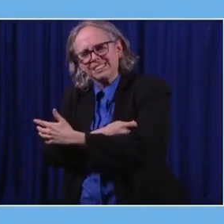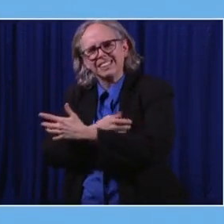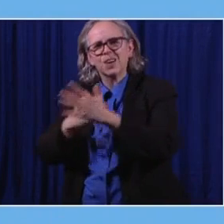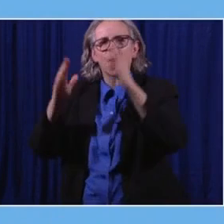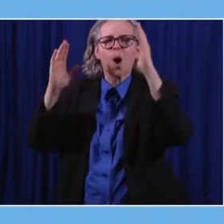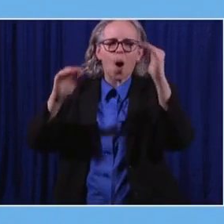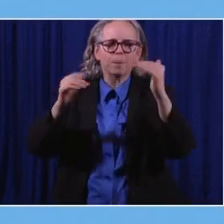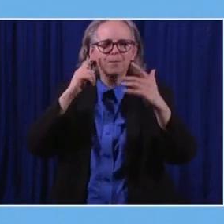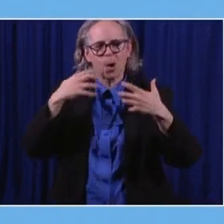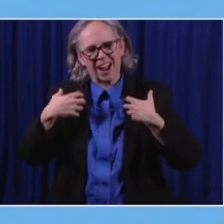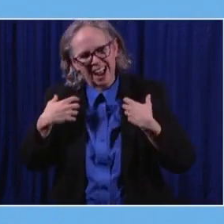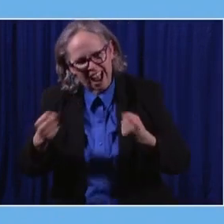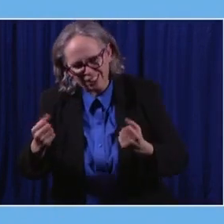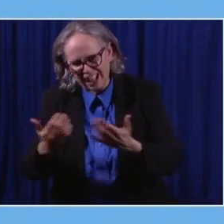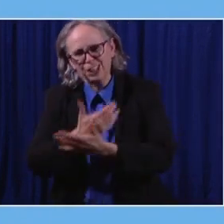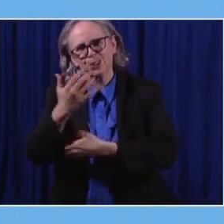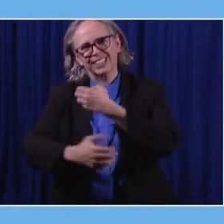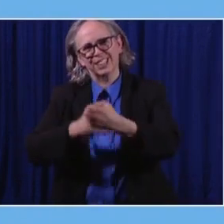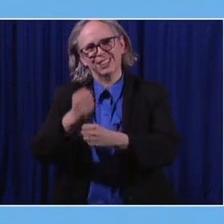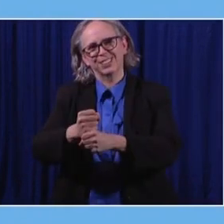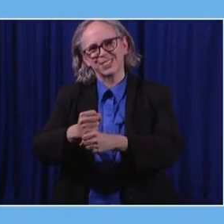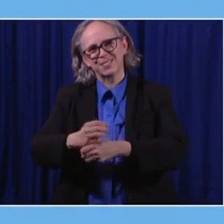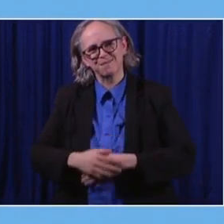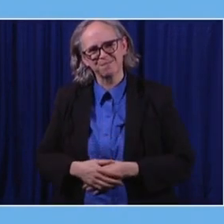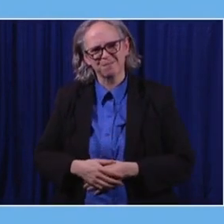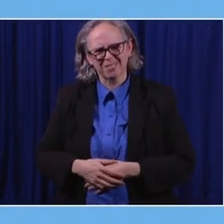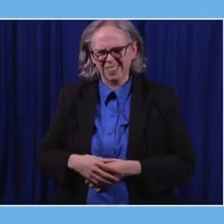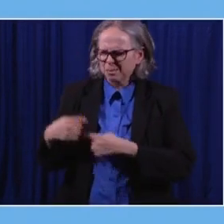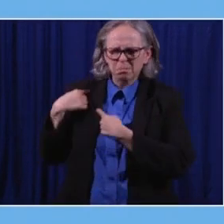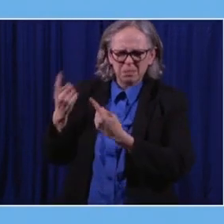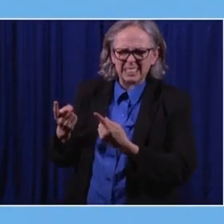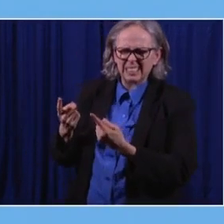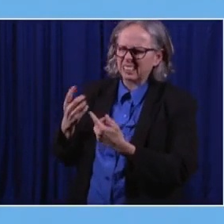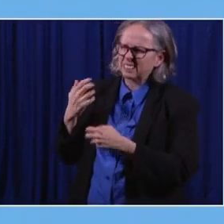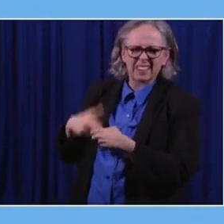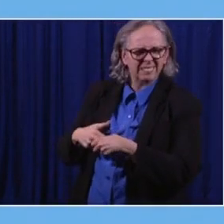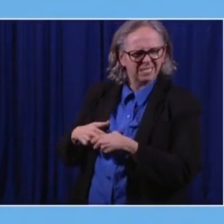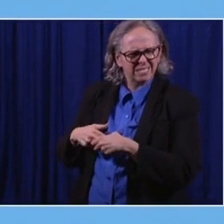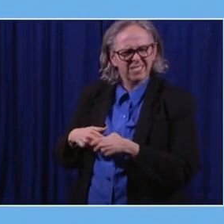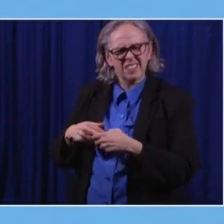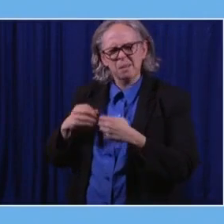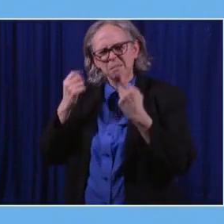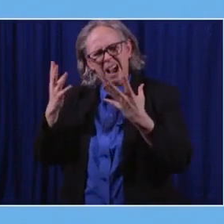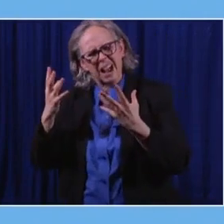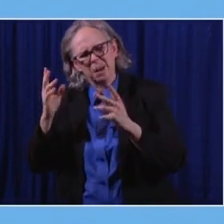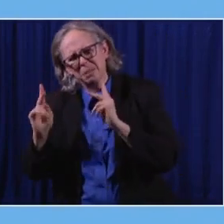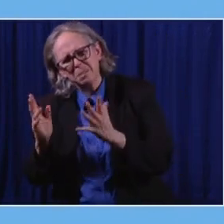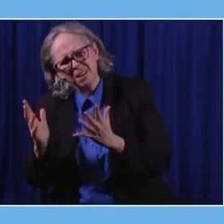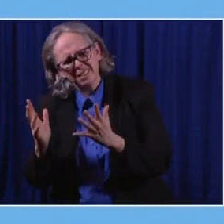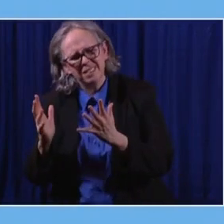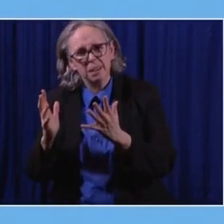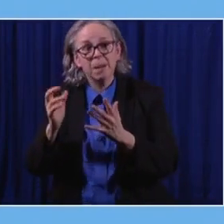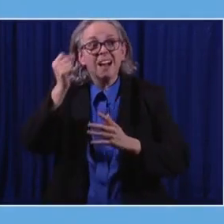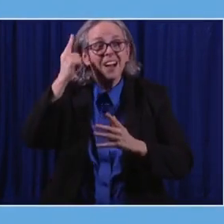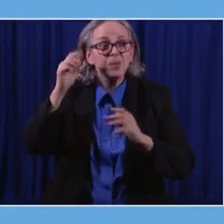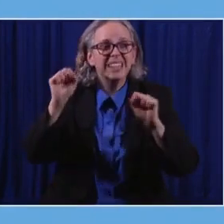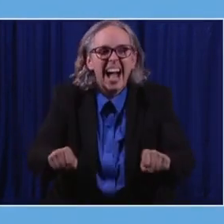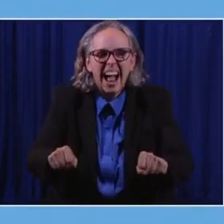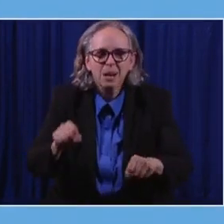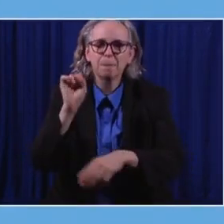past year has been difficult for so many, but we can beat this.